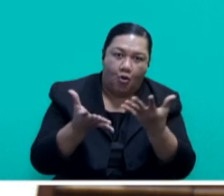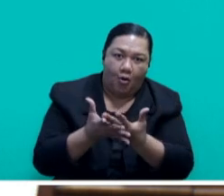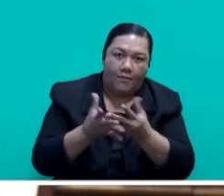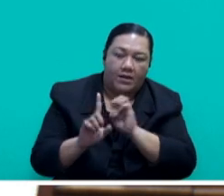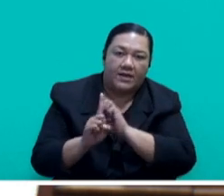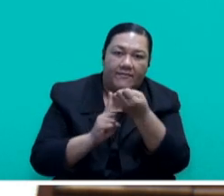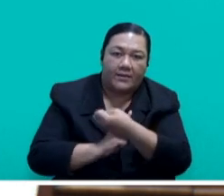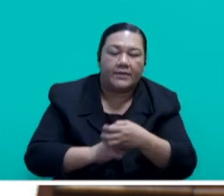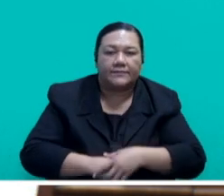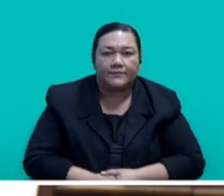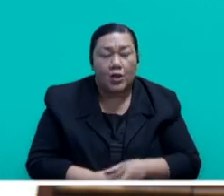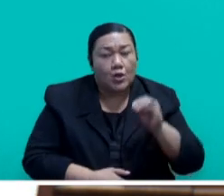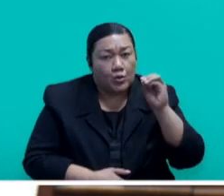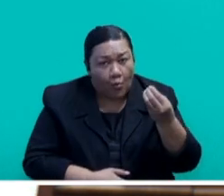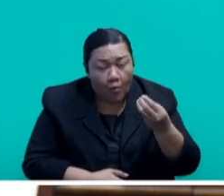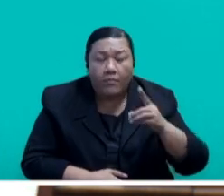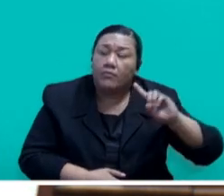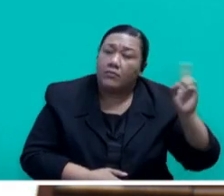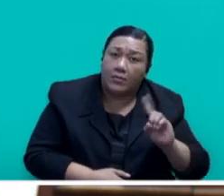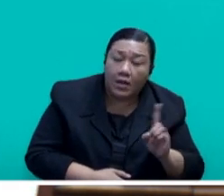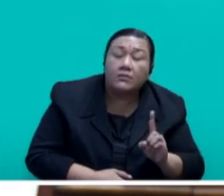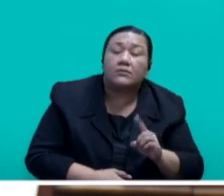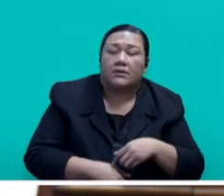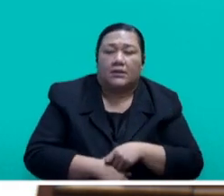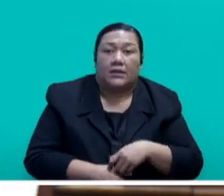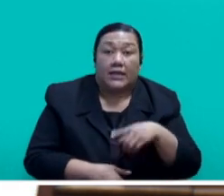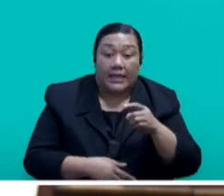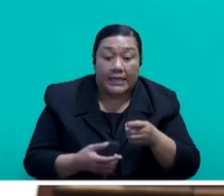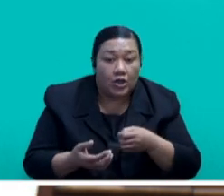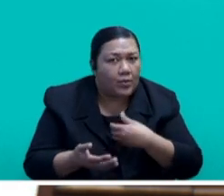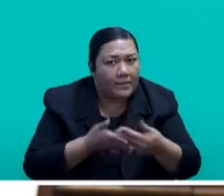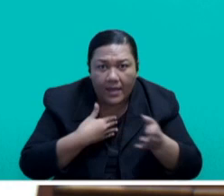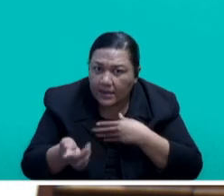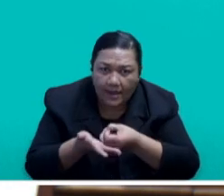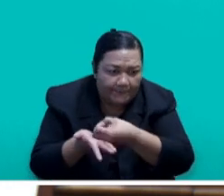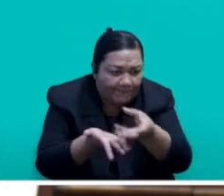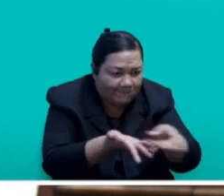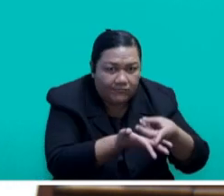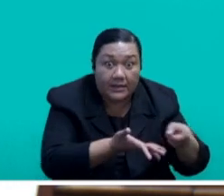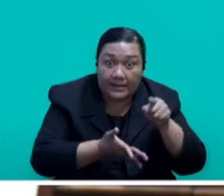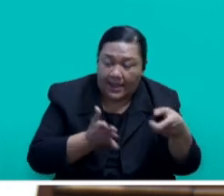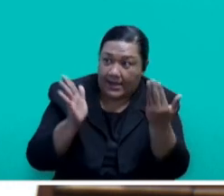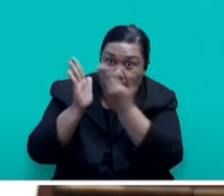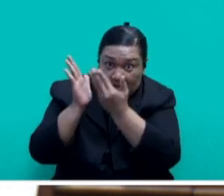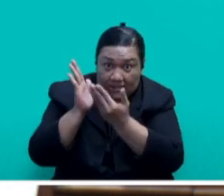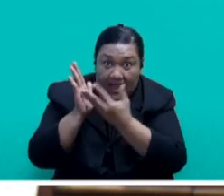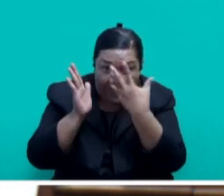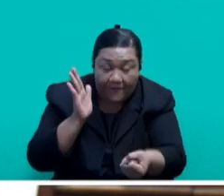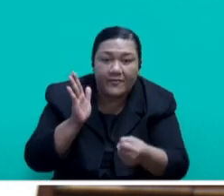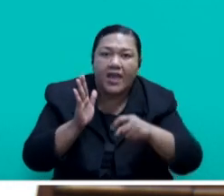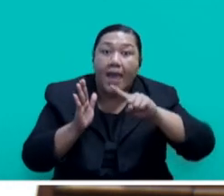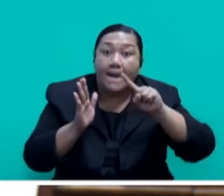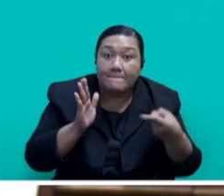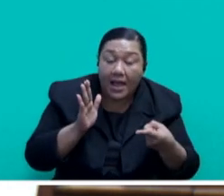Therefore, despite the increase in expenditure, the budget is intended to consolidate